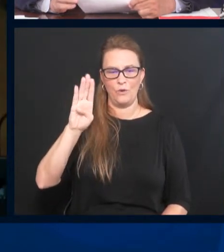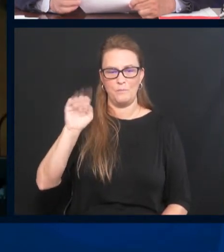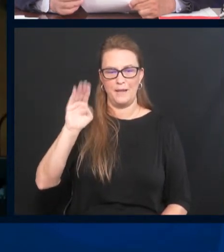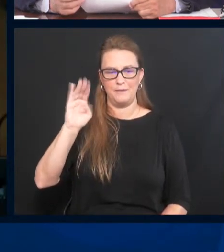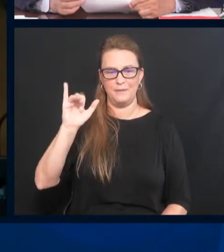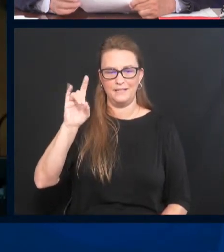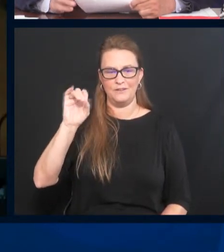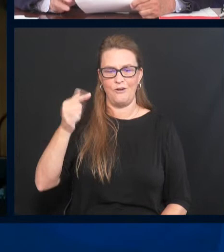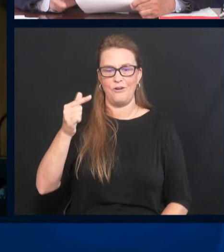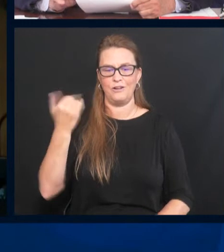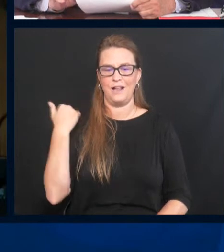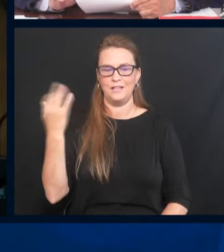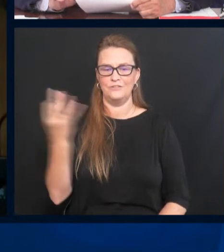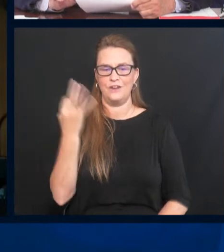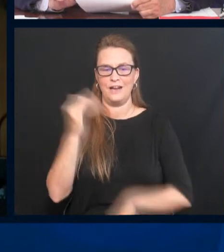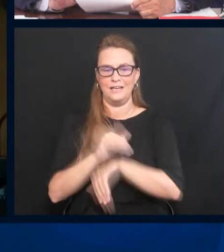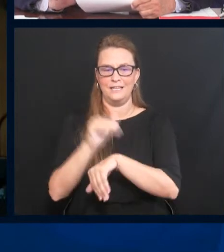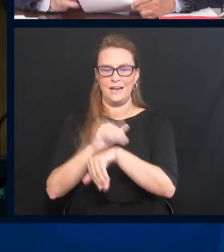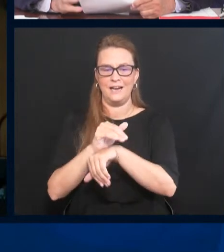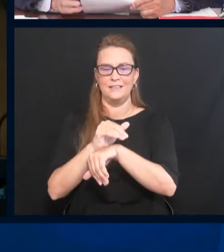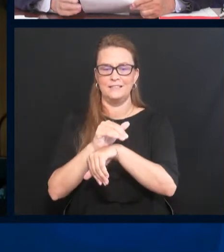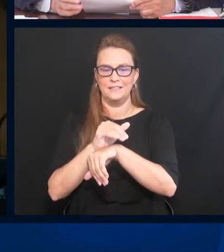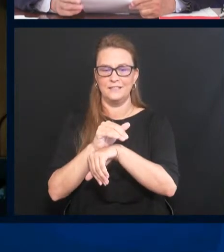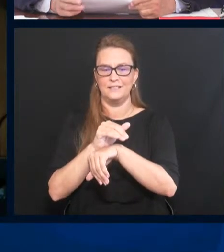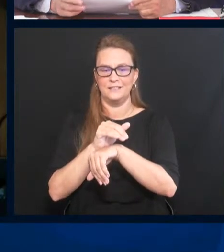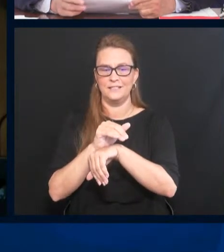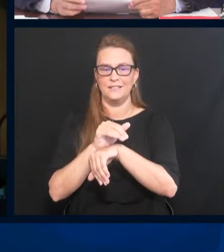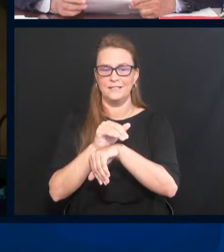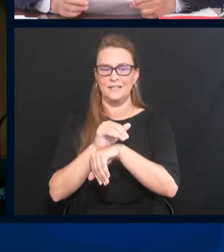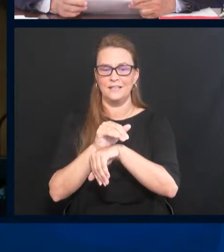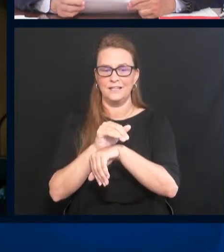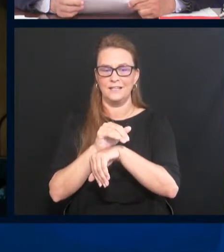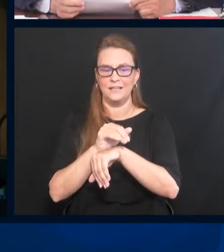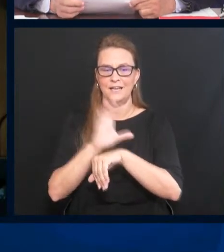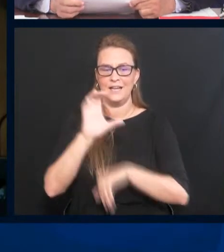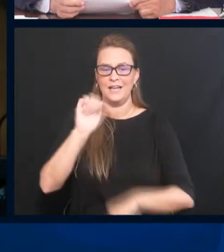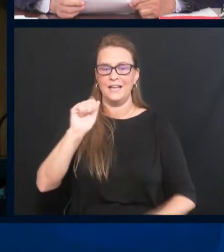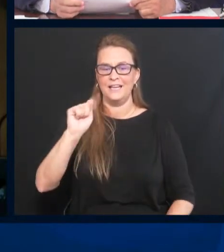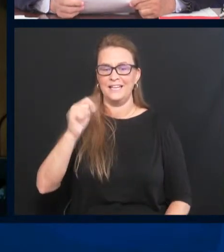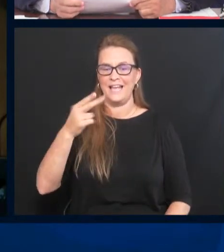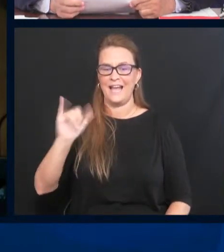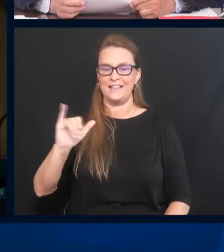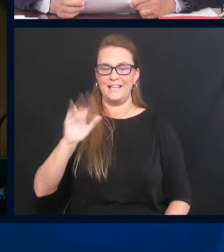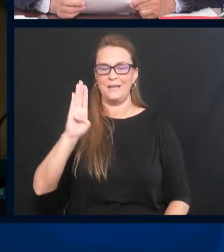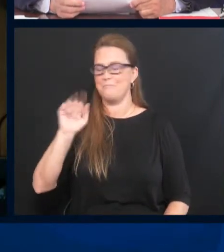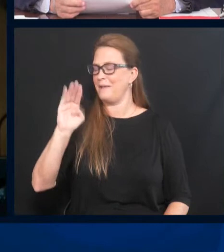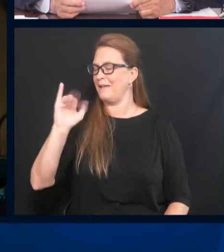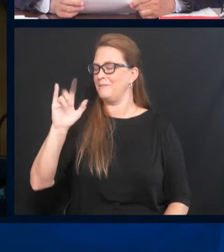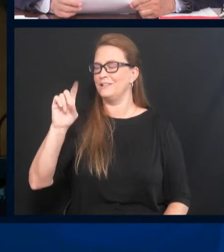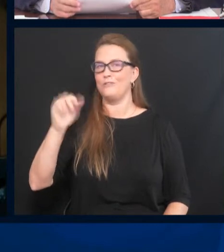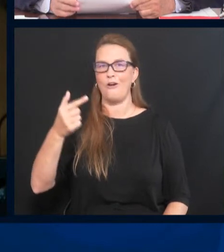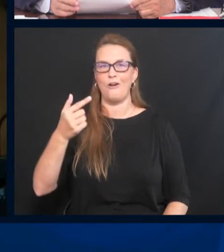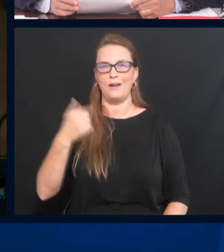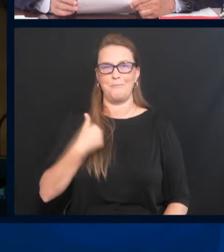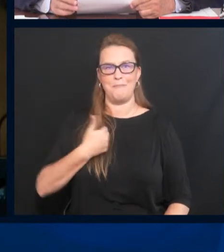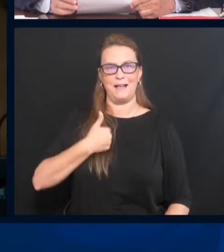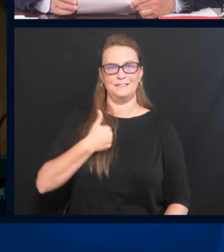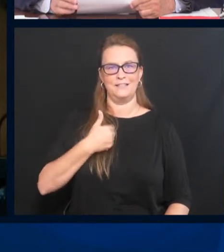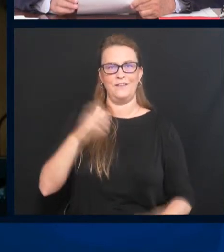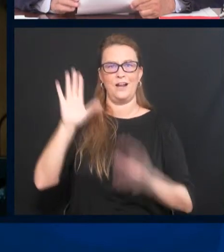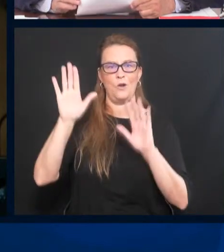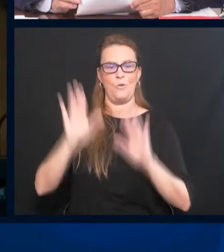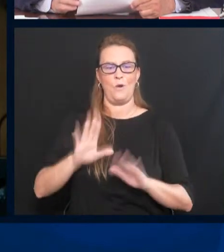on Friday night, and that's Kathy, baby dog, myself, and a wonderful,